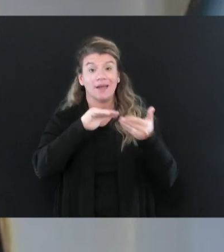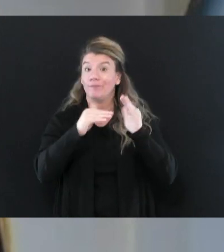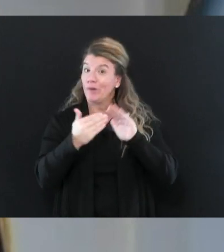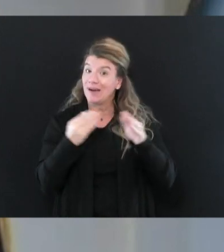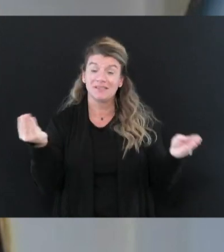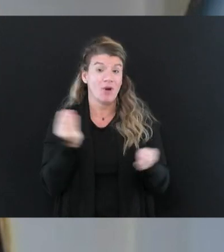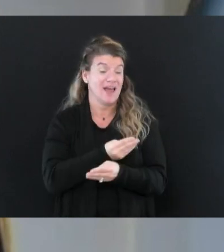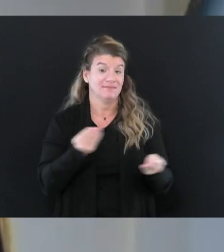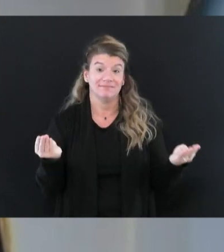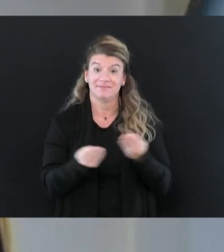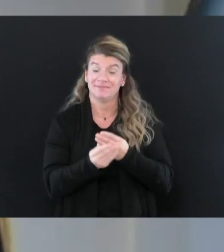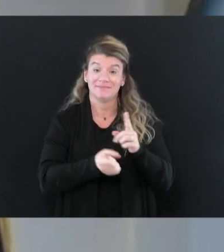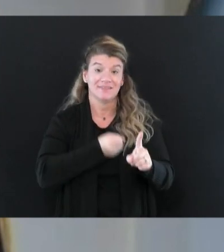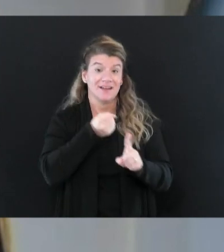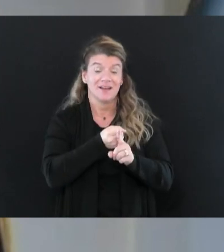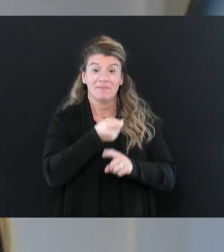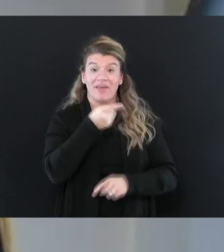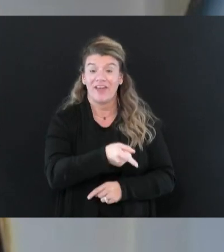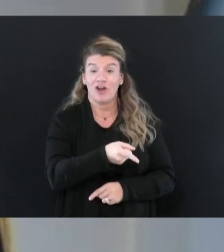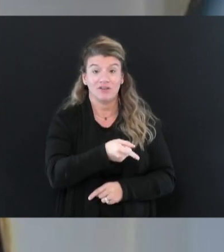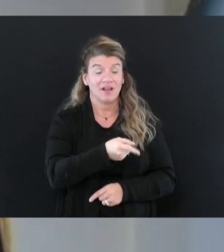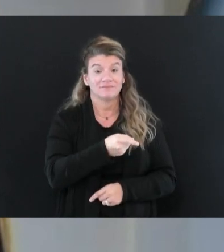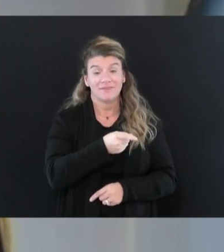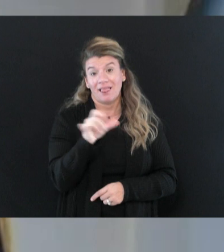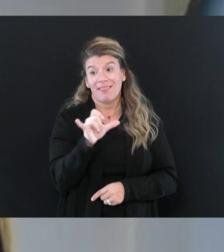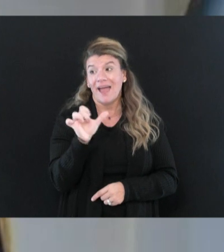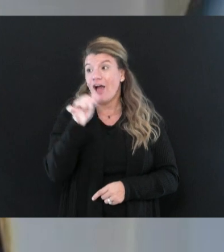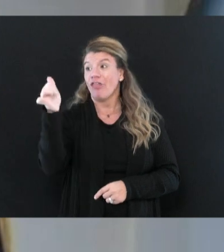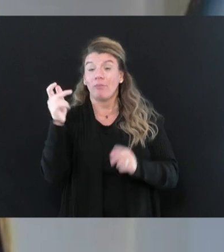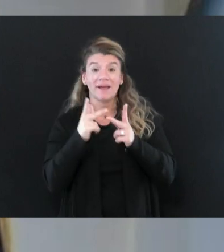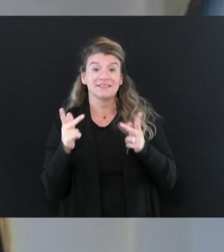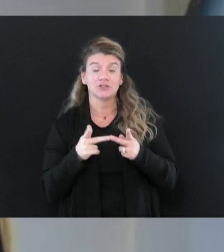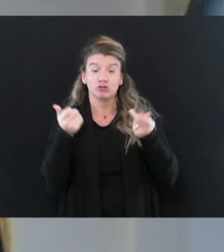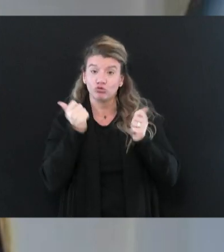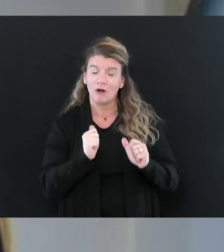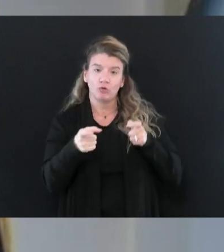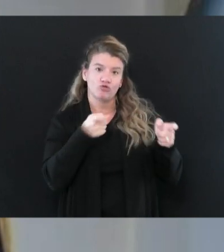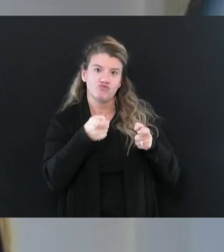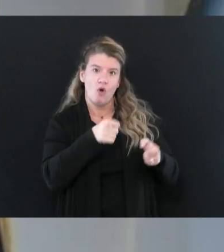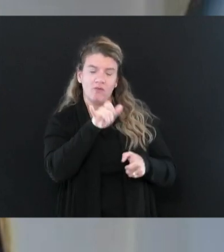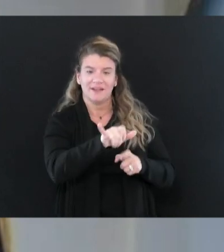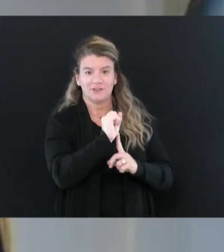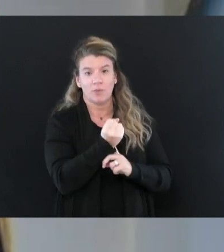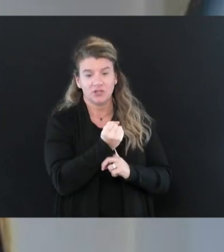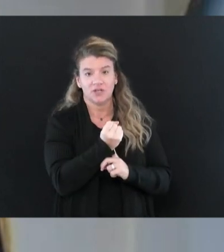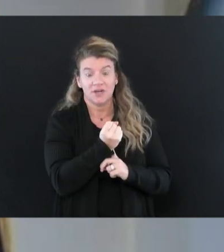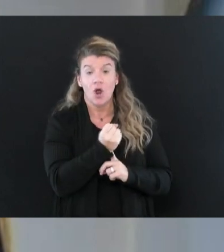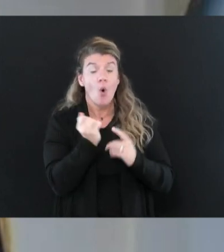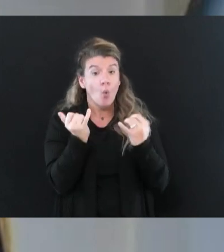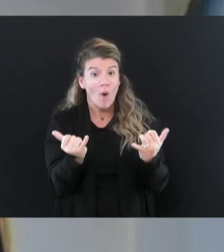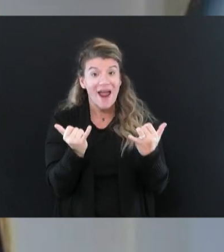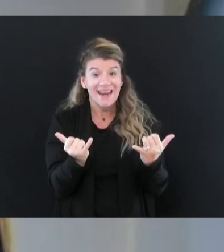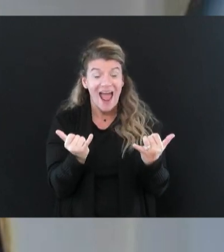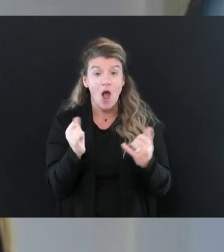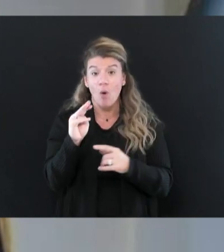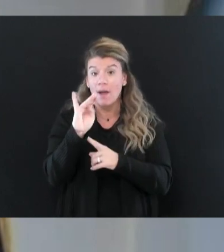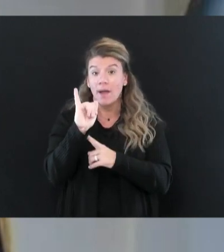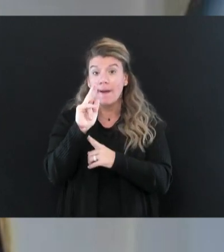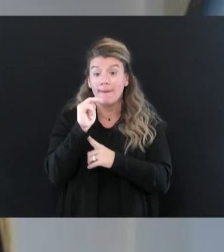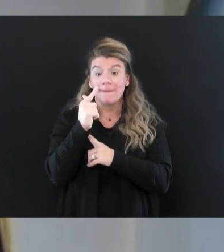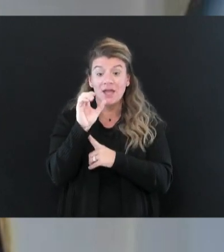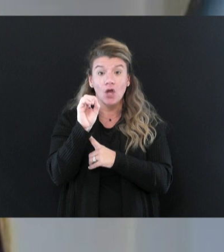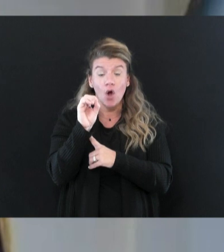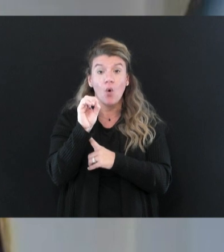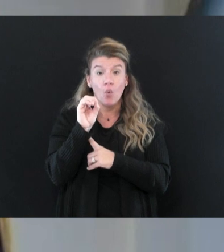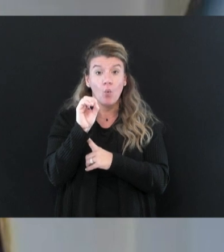County that they're, like other counties, trying to get under control. At this point, Mingo has a